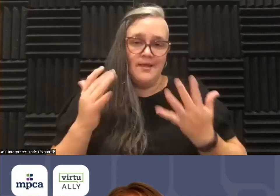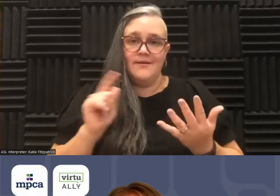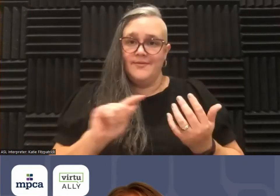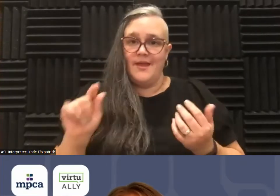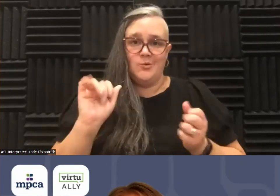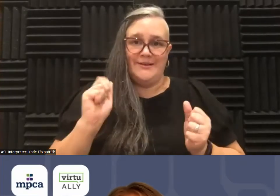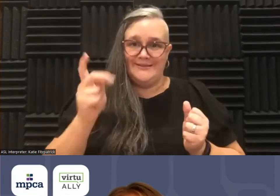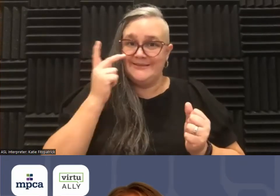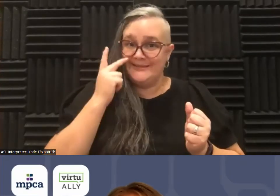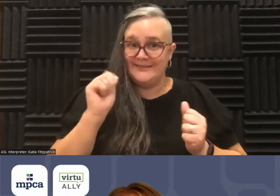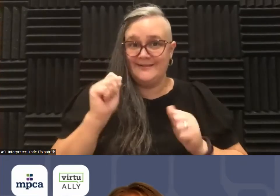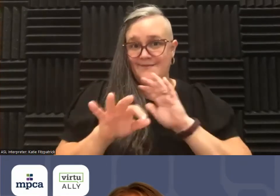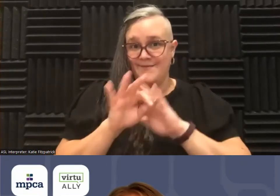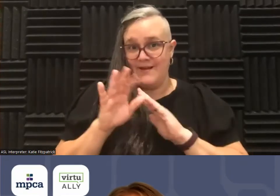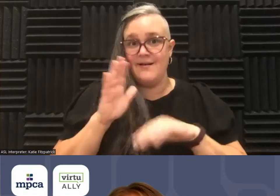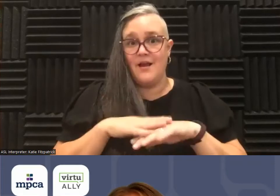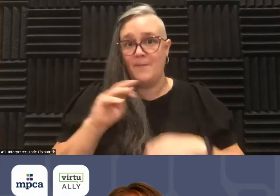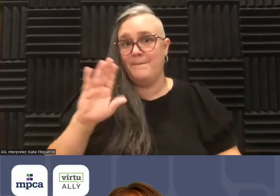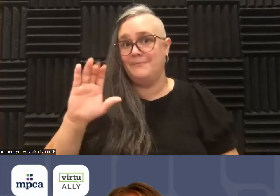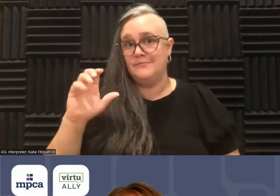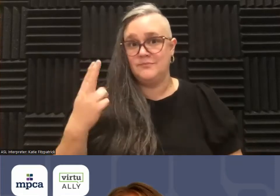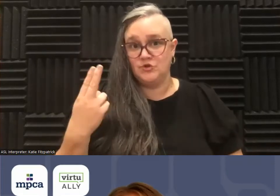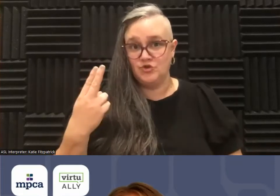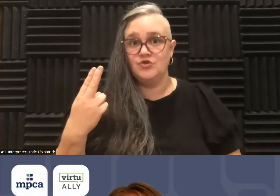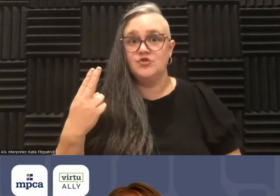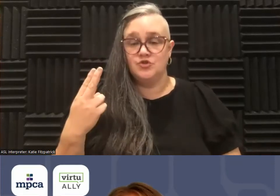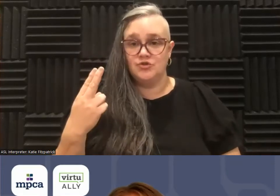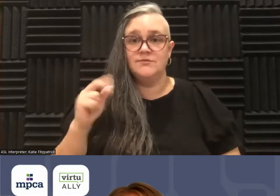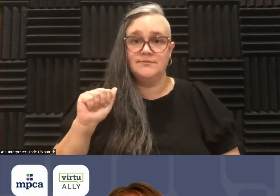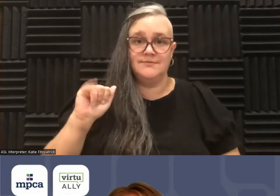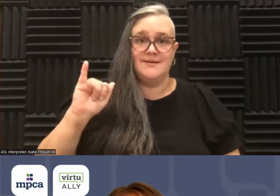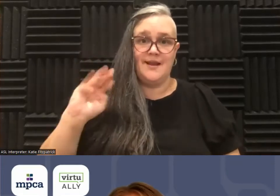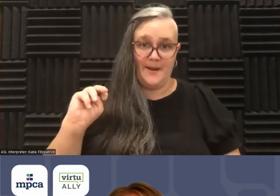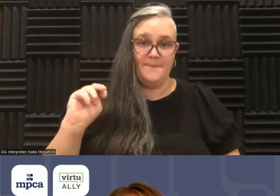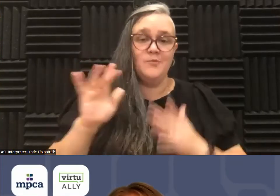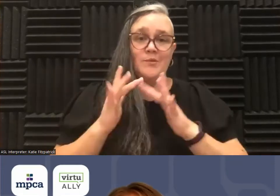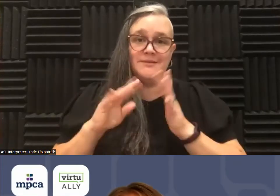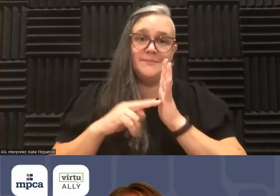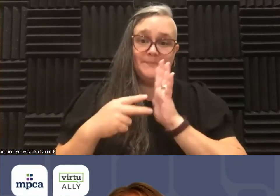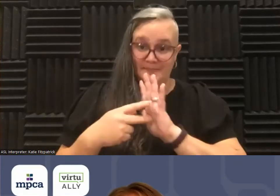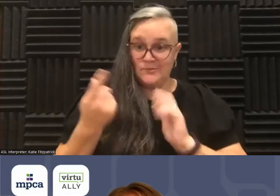find on Michigan's website. So that's going to be